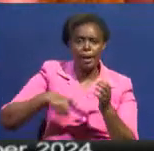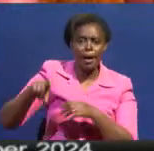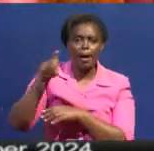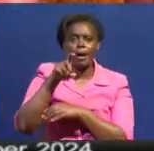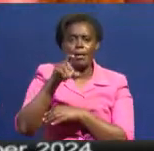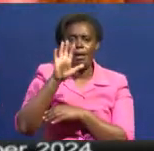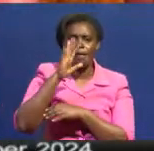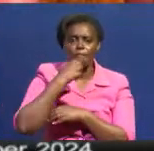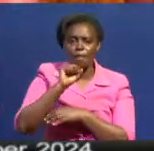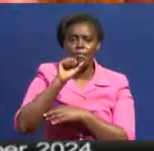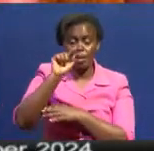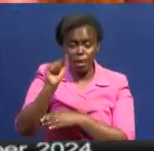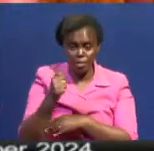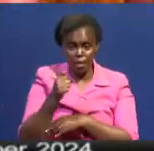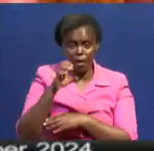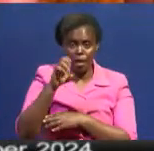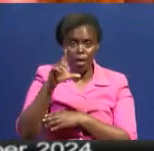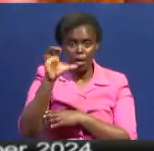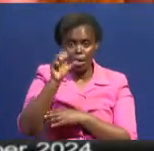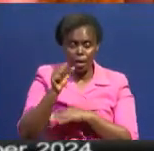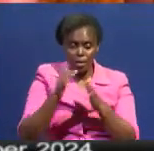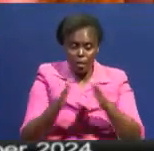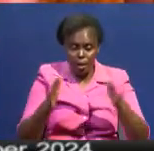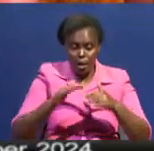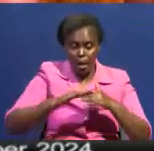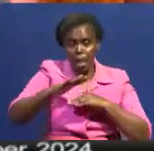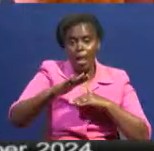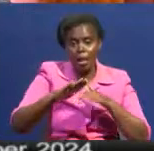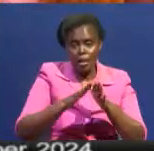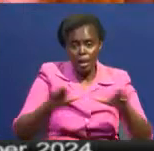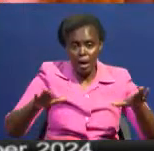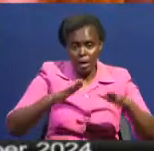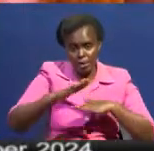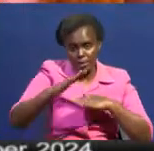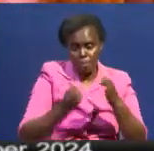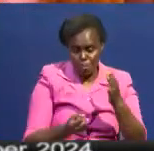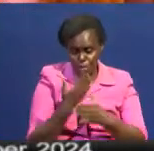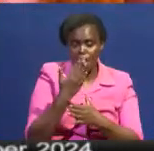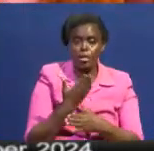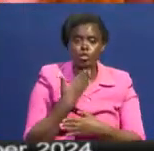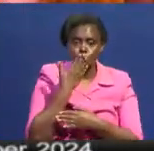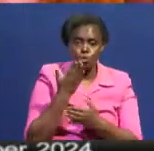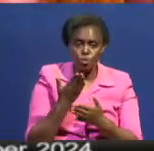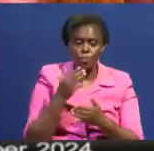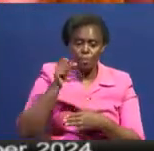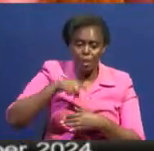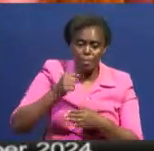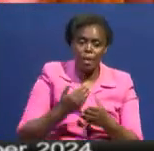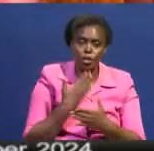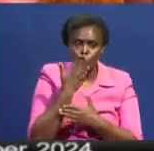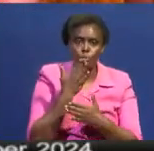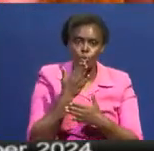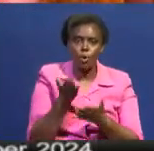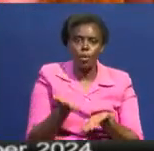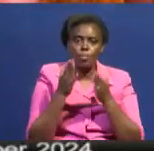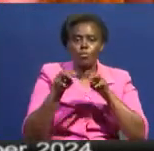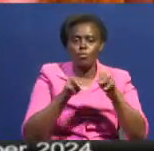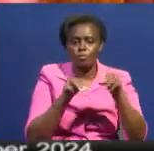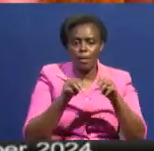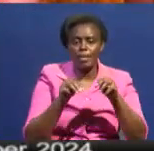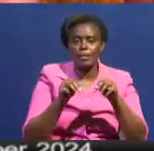additional 500,000 acres that has been brought under production, and improved management of the sugar